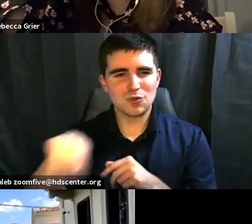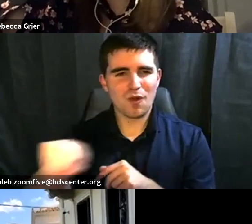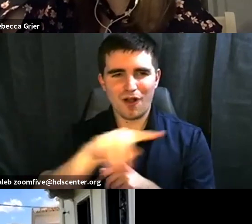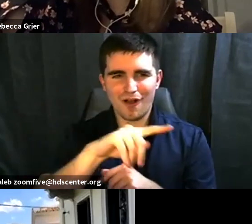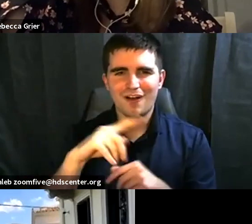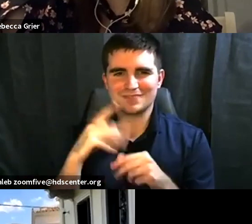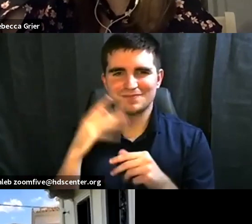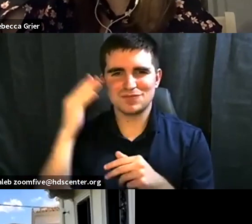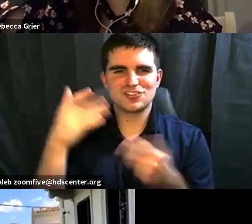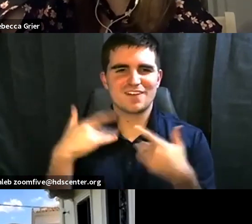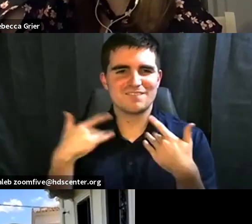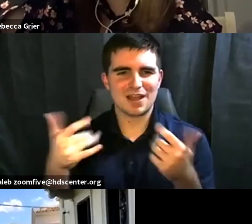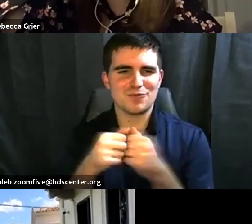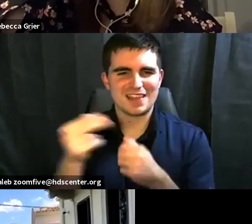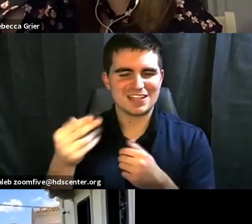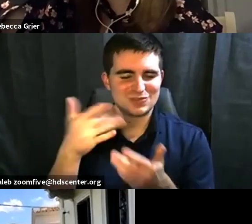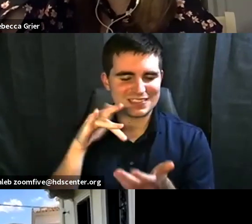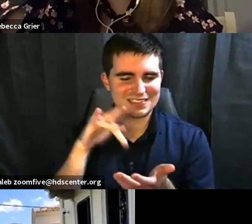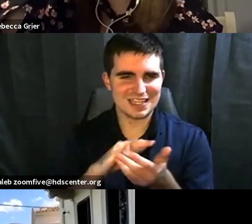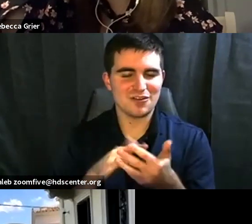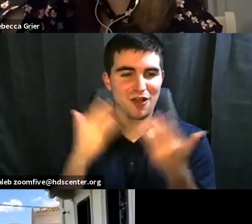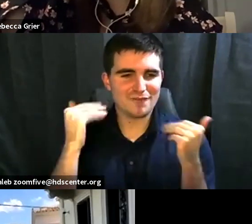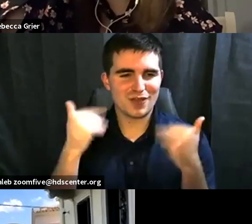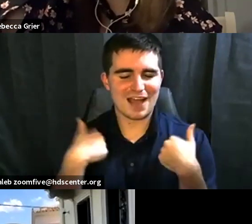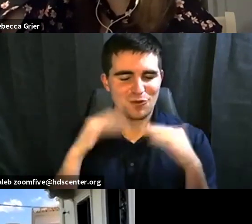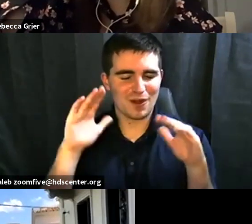wonderful evening. Stay well, and we will see you soon.